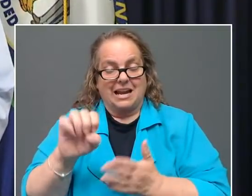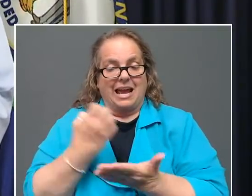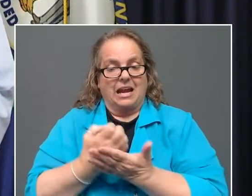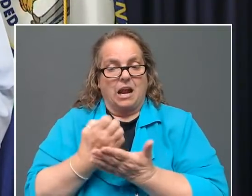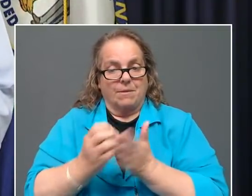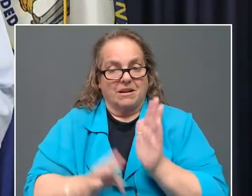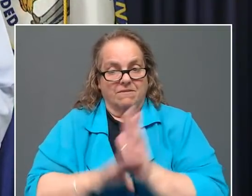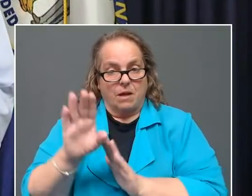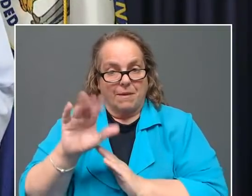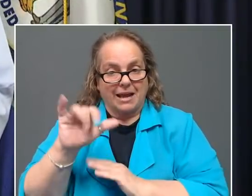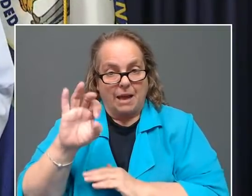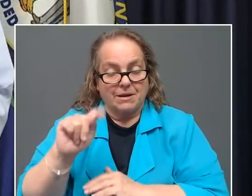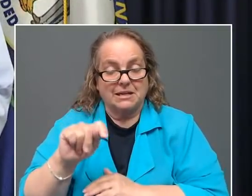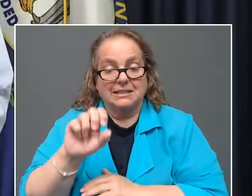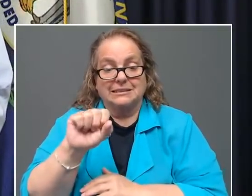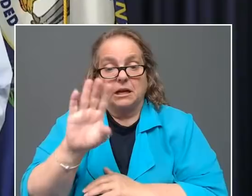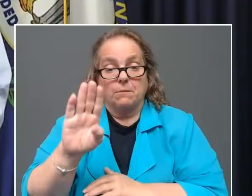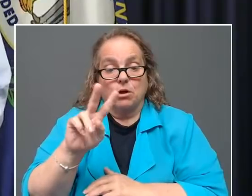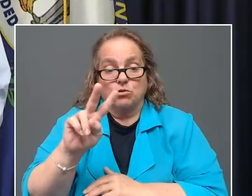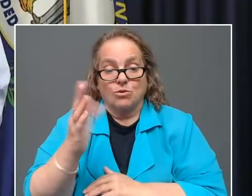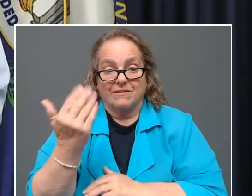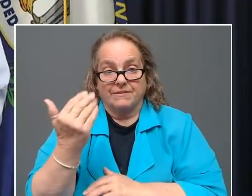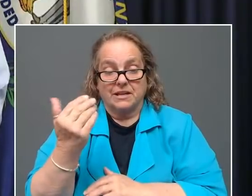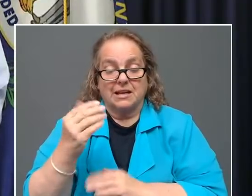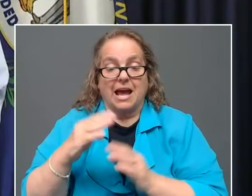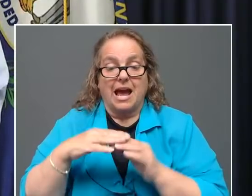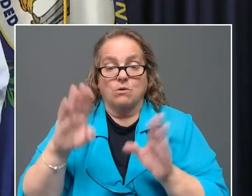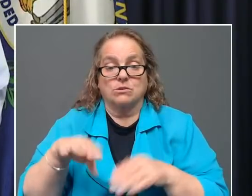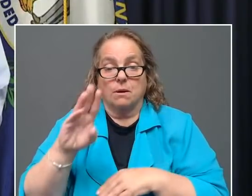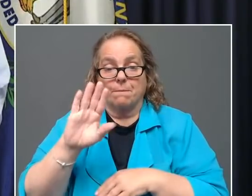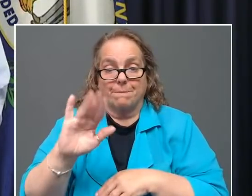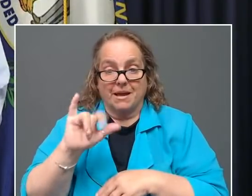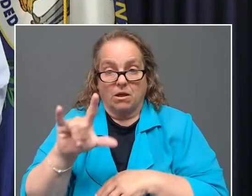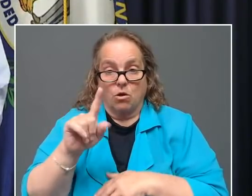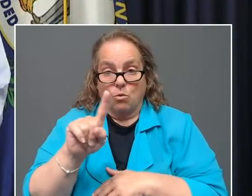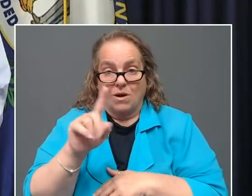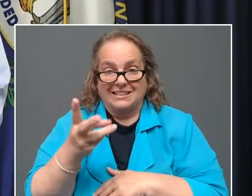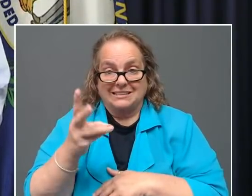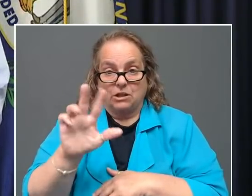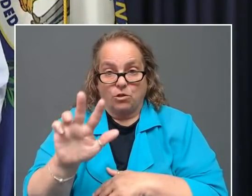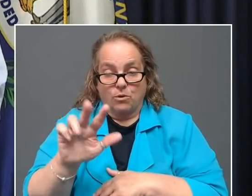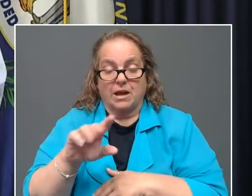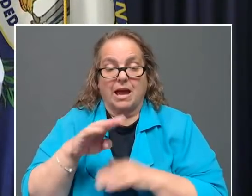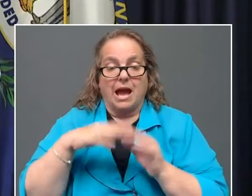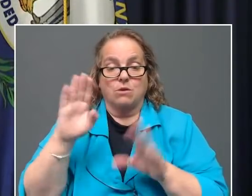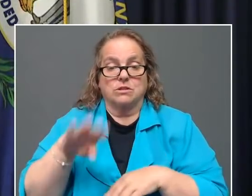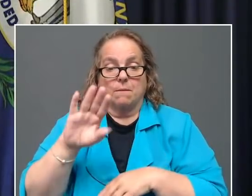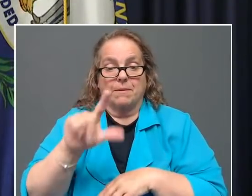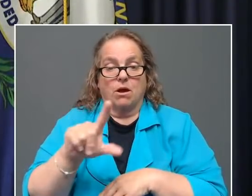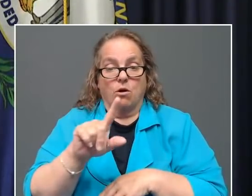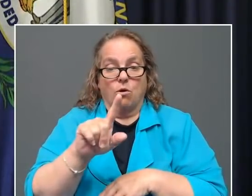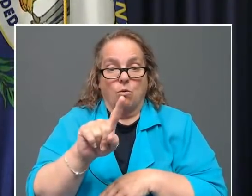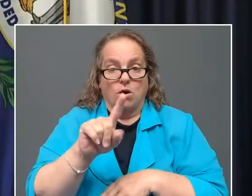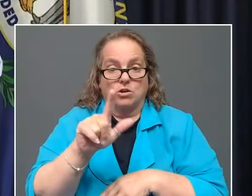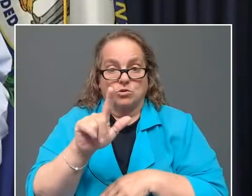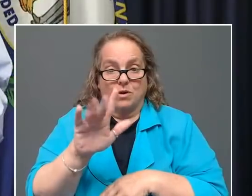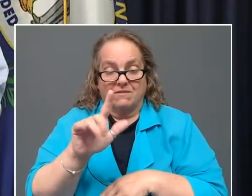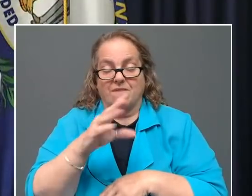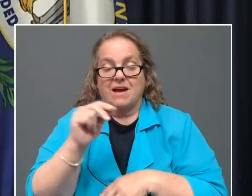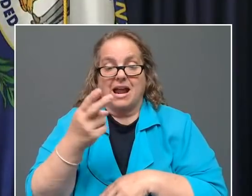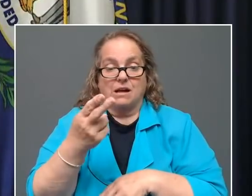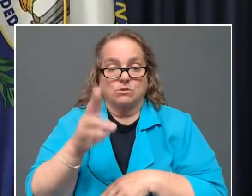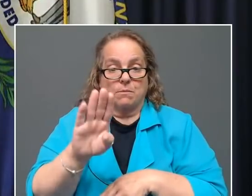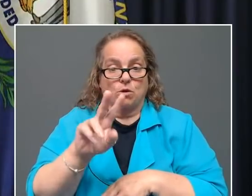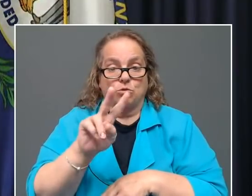215, House Bill 163, House Bill 125, and House Bill 261. Those were